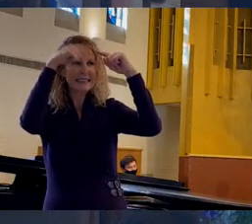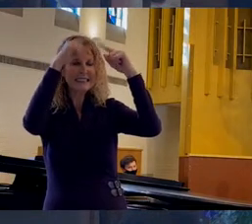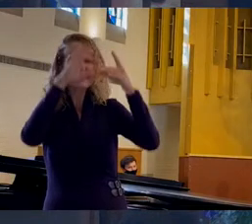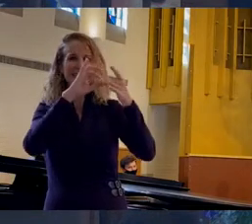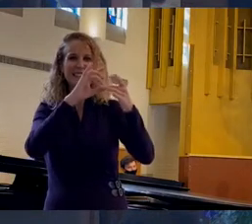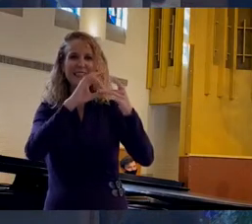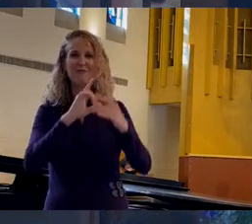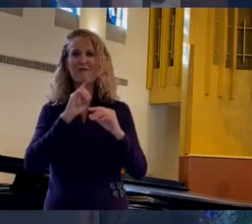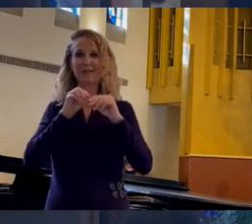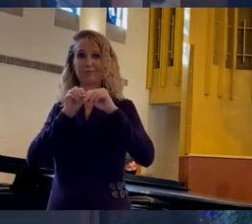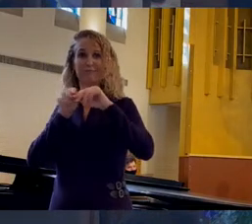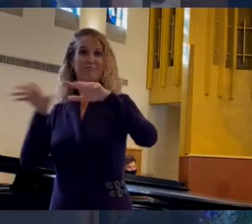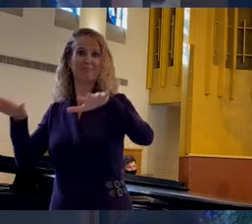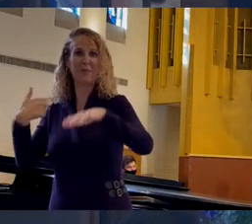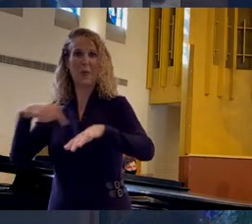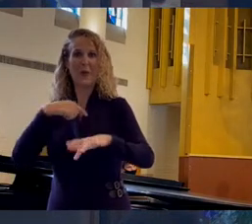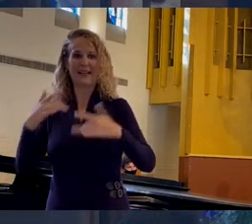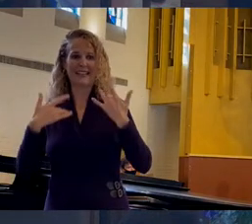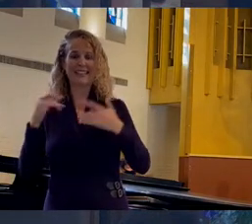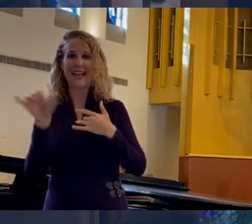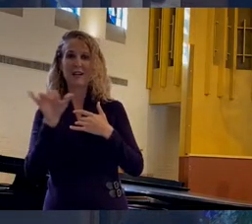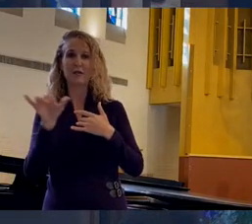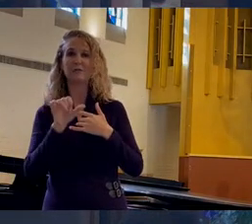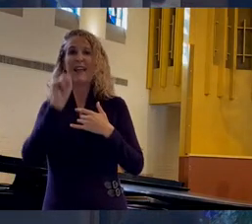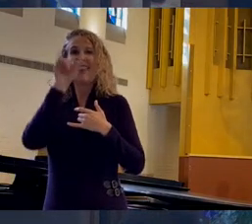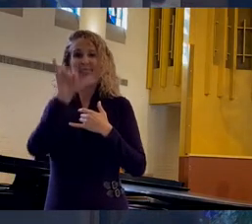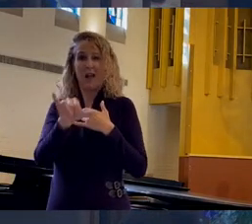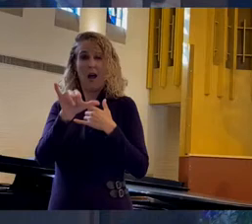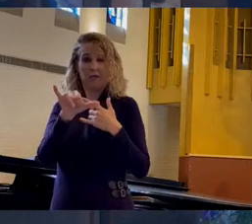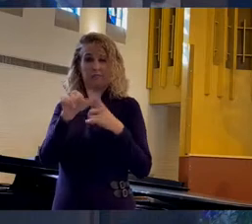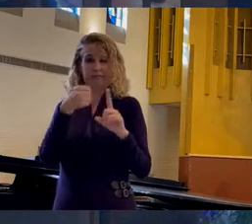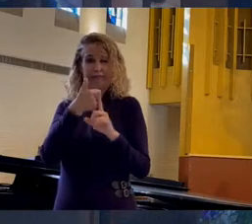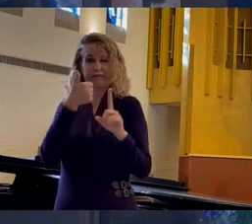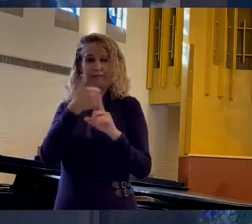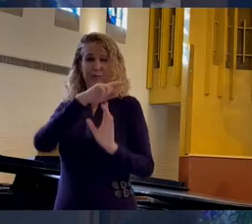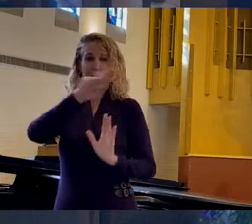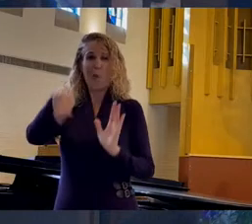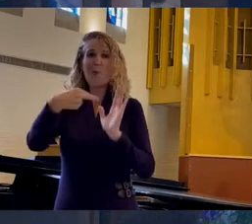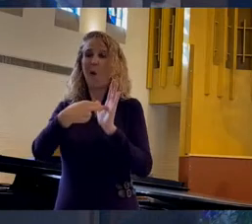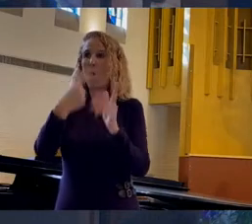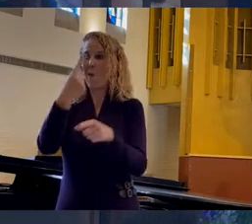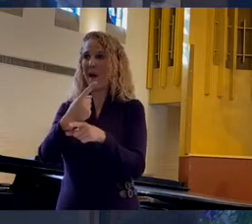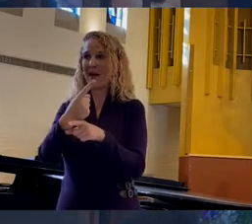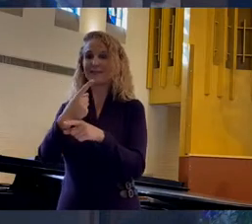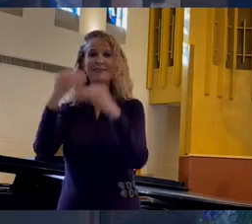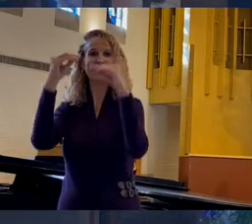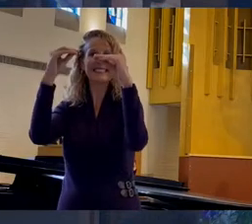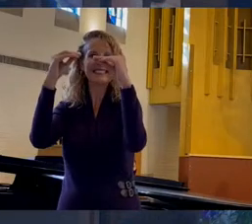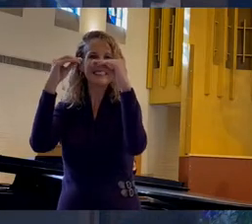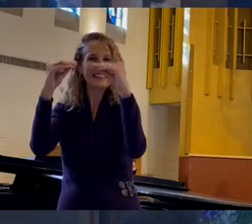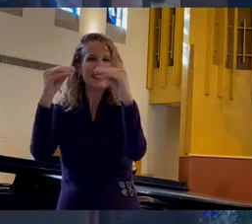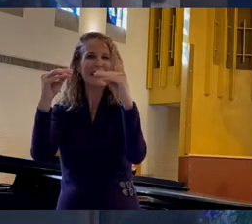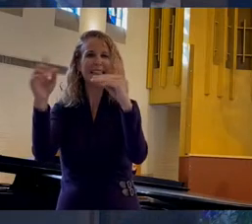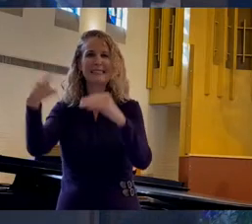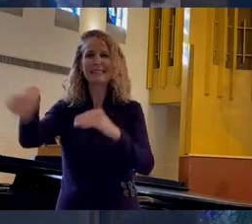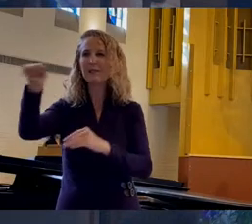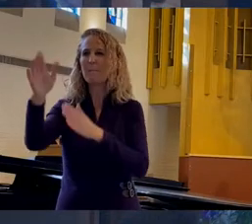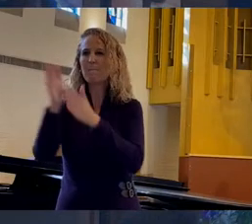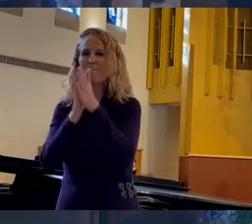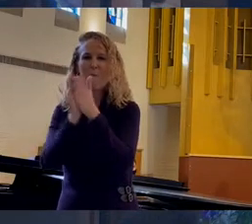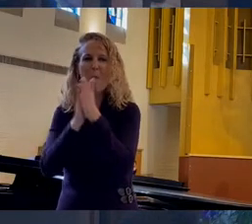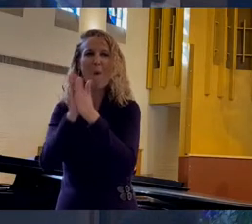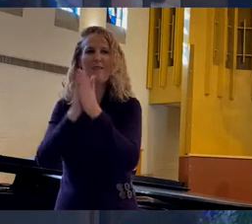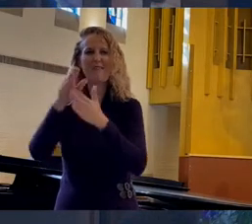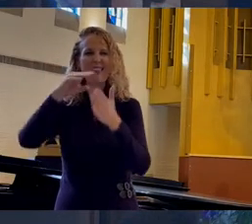excitement was almost infectious to us. That's the role that a university plays, to teach and to get people